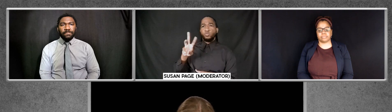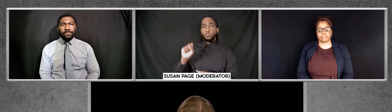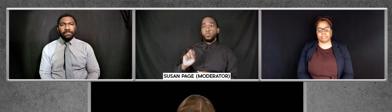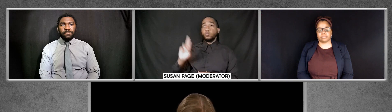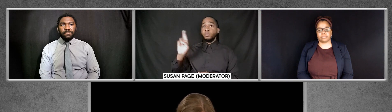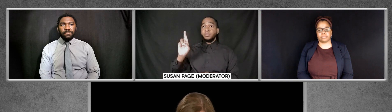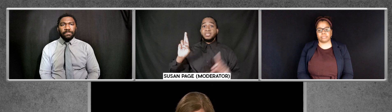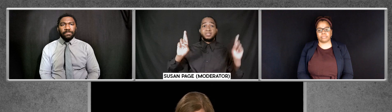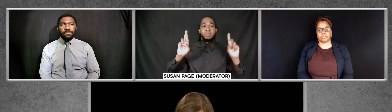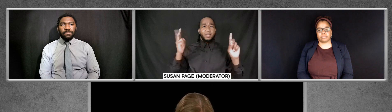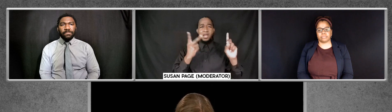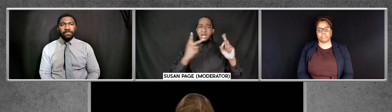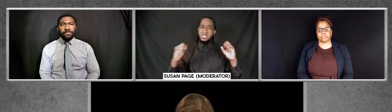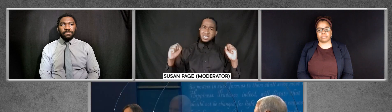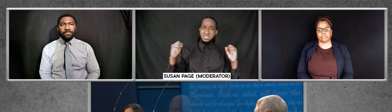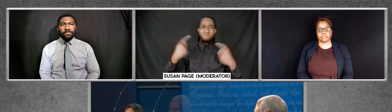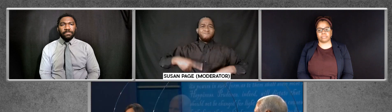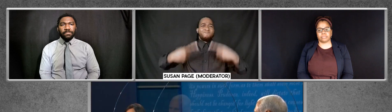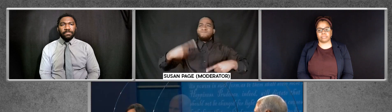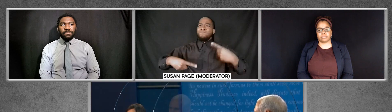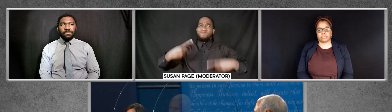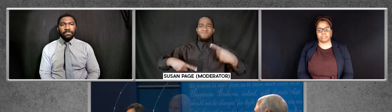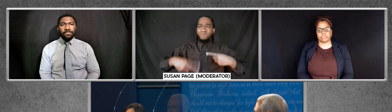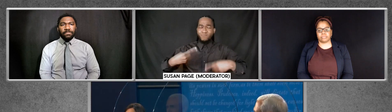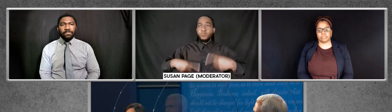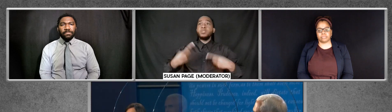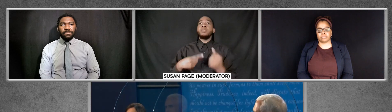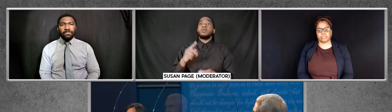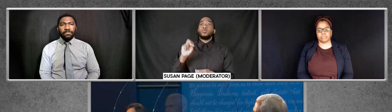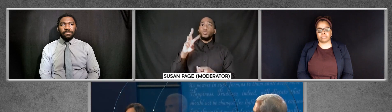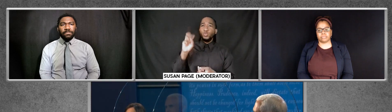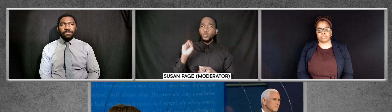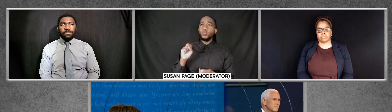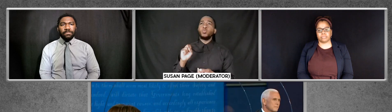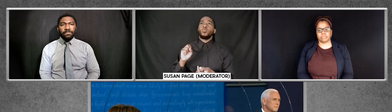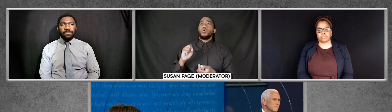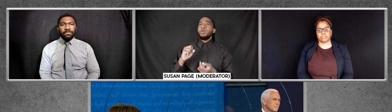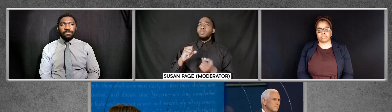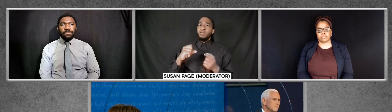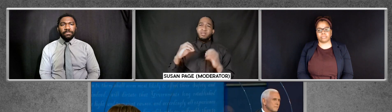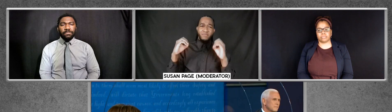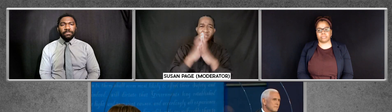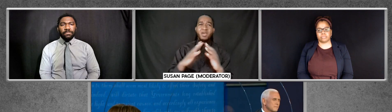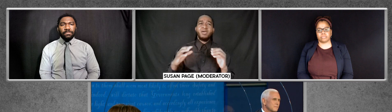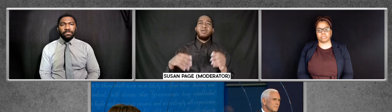the news, all I see is citizen fighting against citizen. When I watch